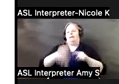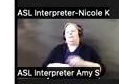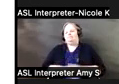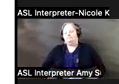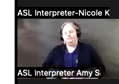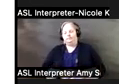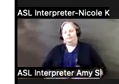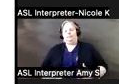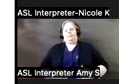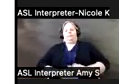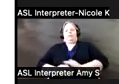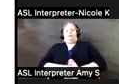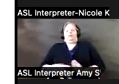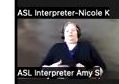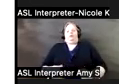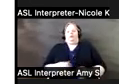want